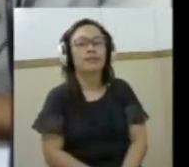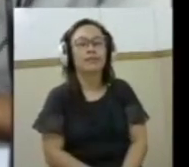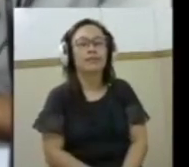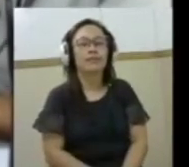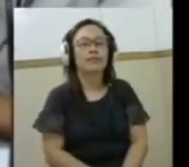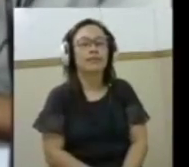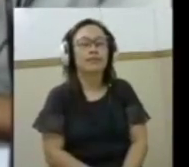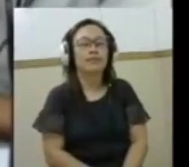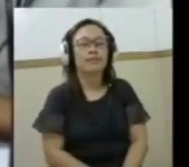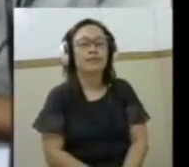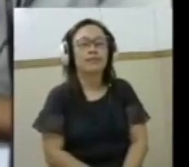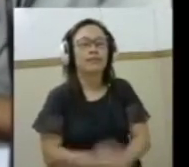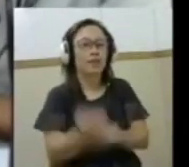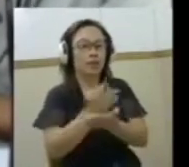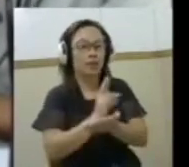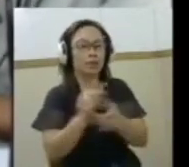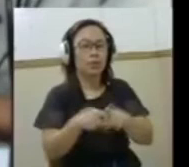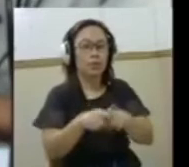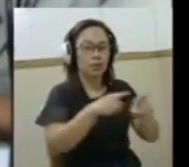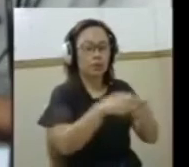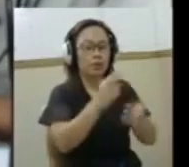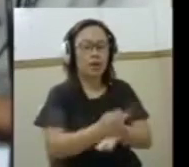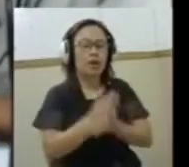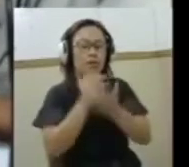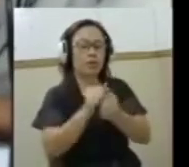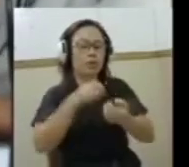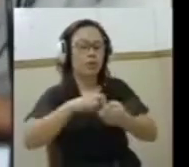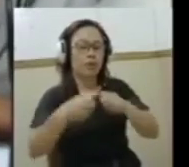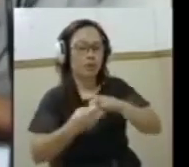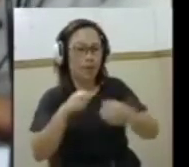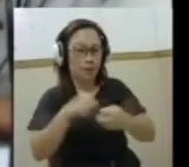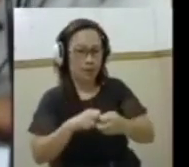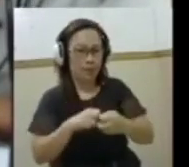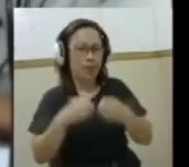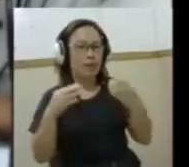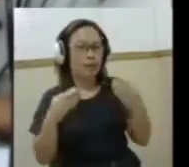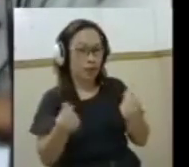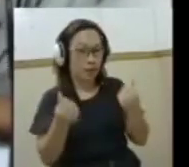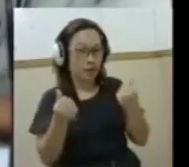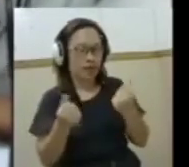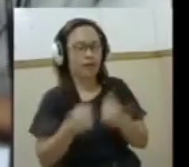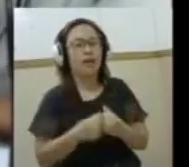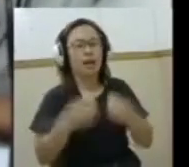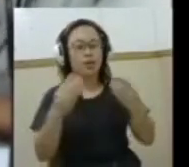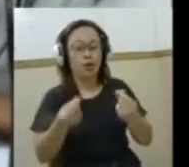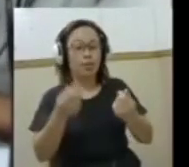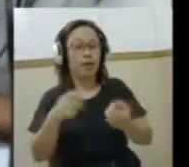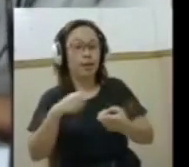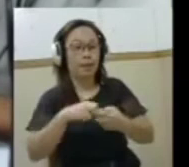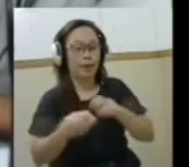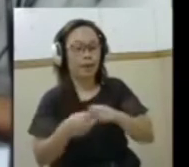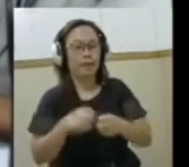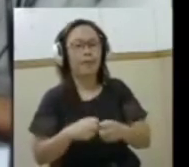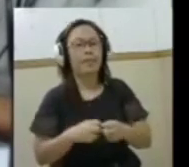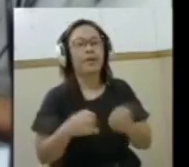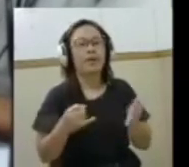right. So research also helps with problem solving. Of course, you're doing research to solve certain problems. Yes, exactly. Whether it's